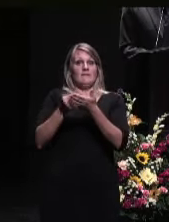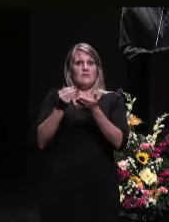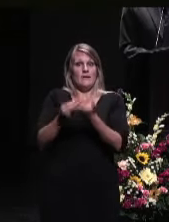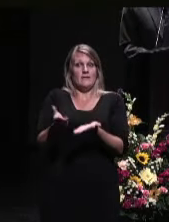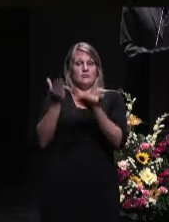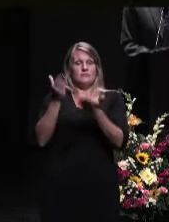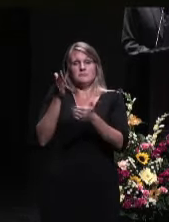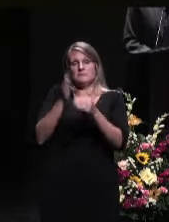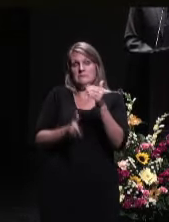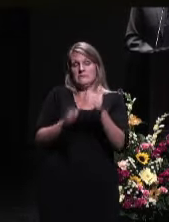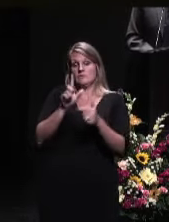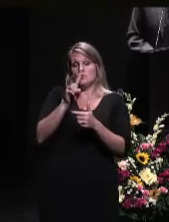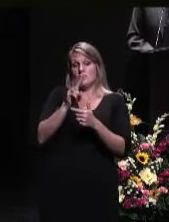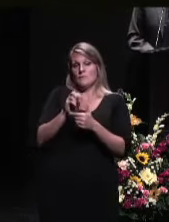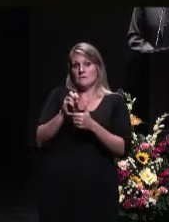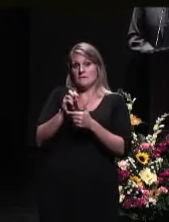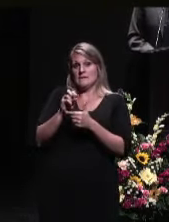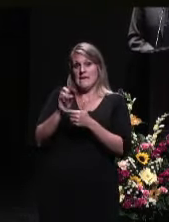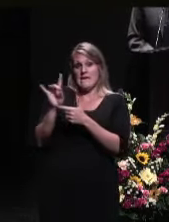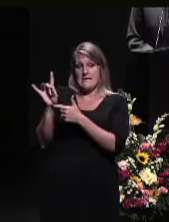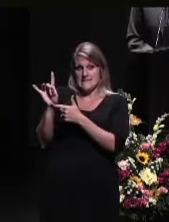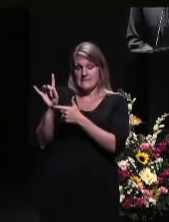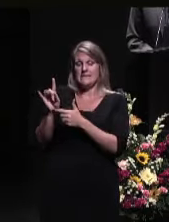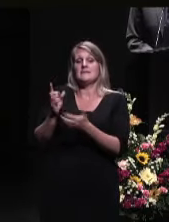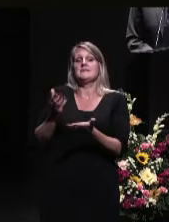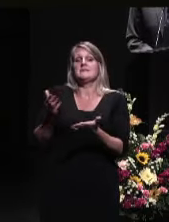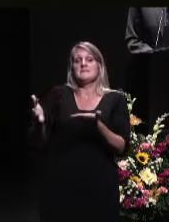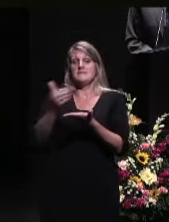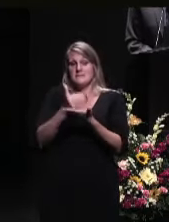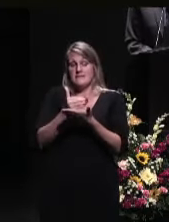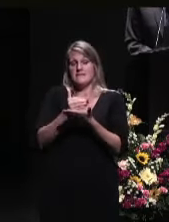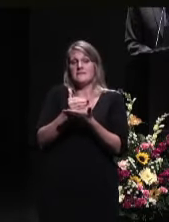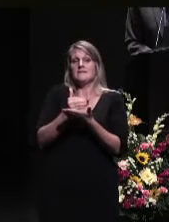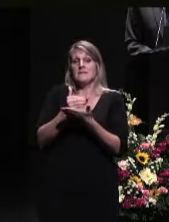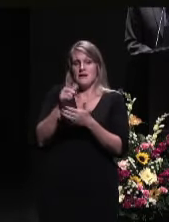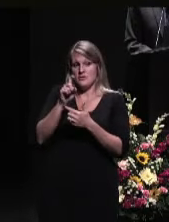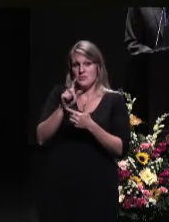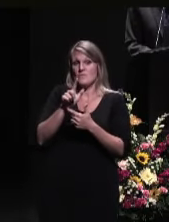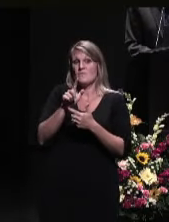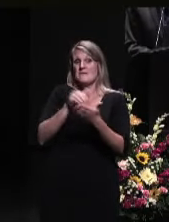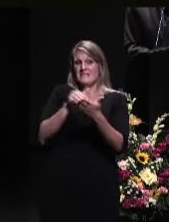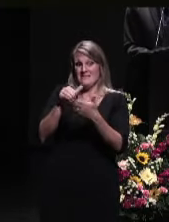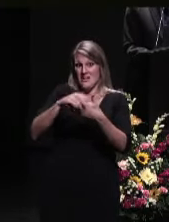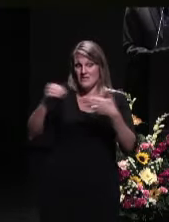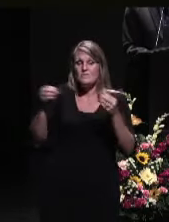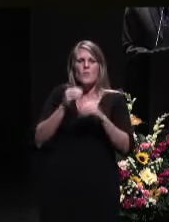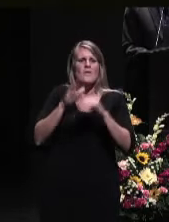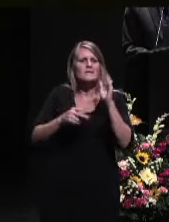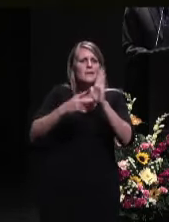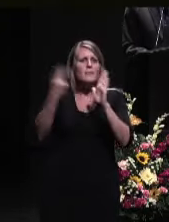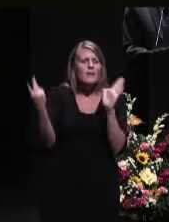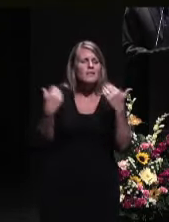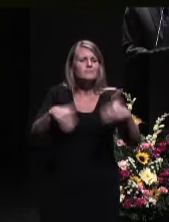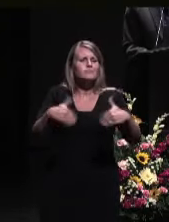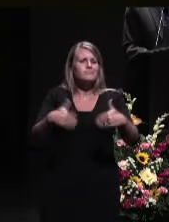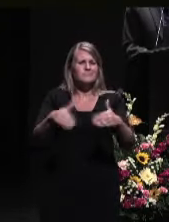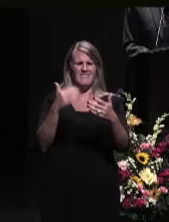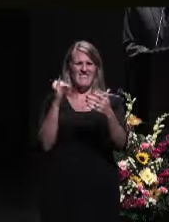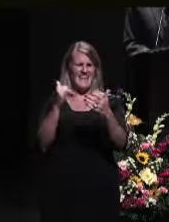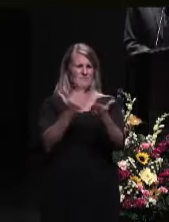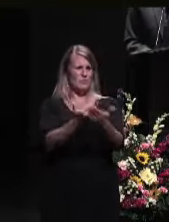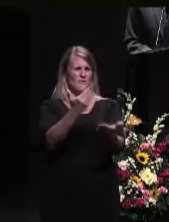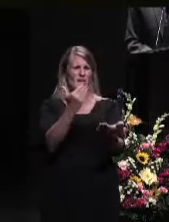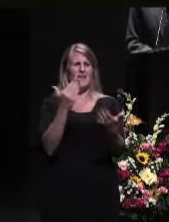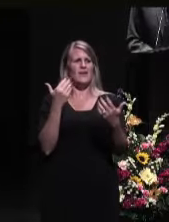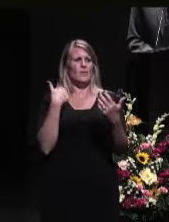2008, raised $121 million. So we more than doubled that. This is a powerful statement about the faith, the